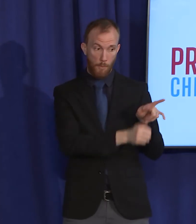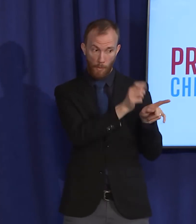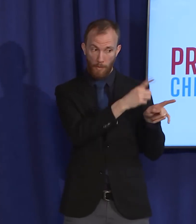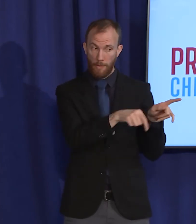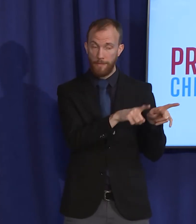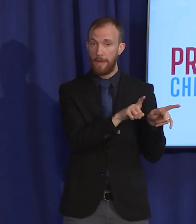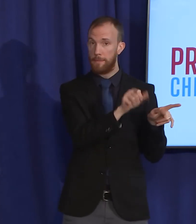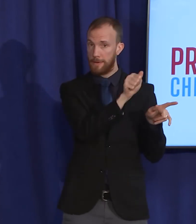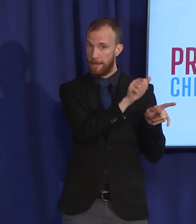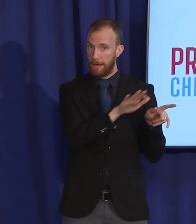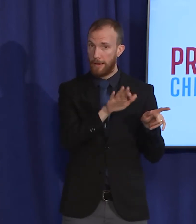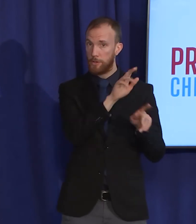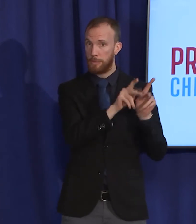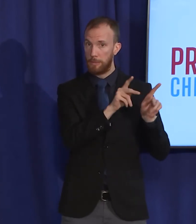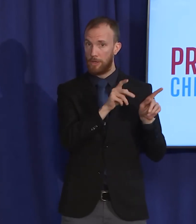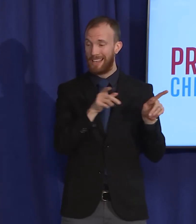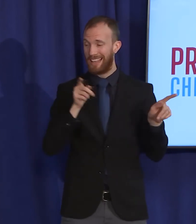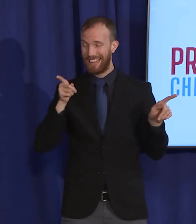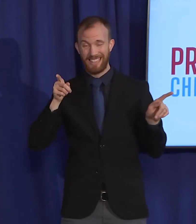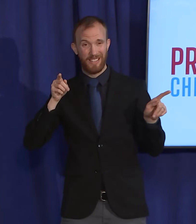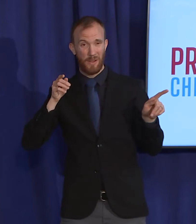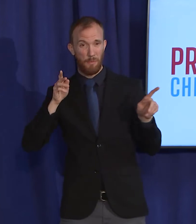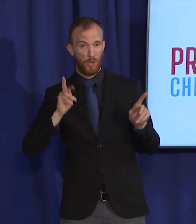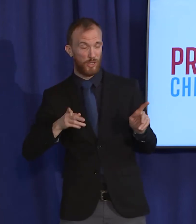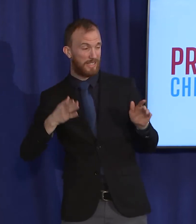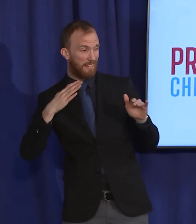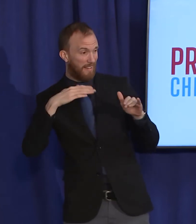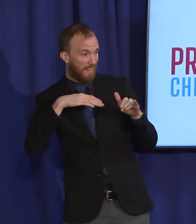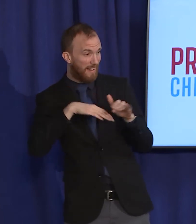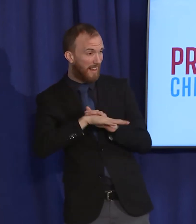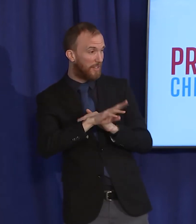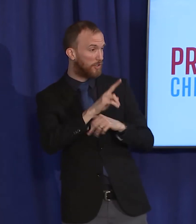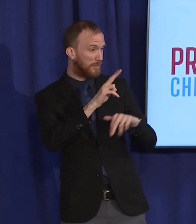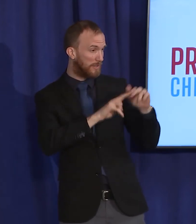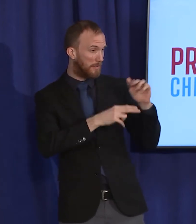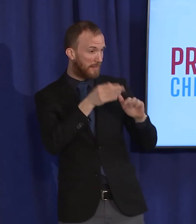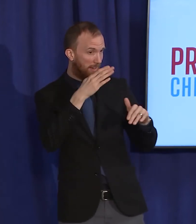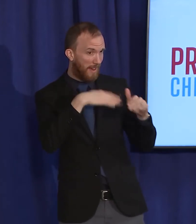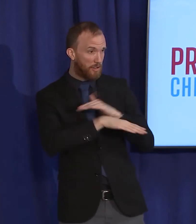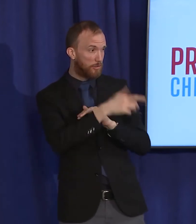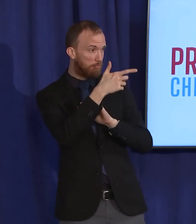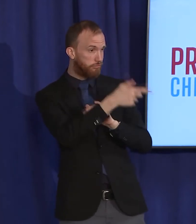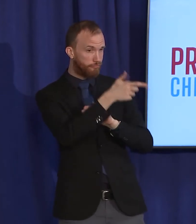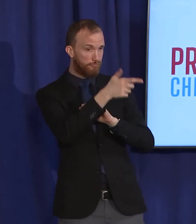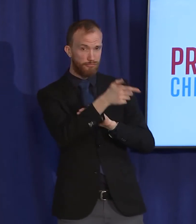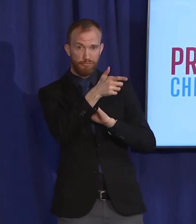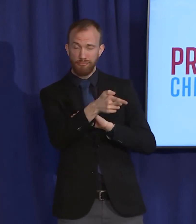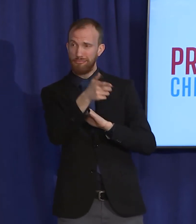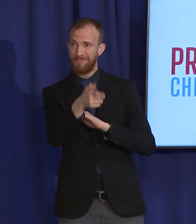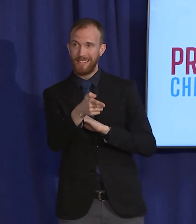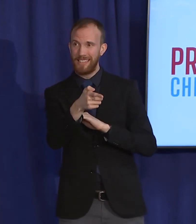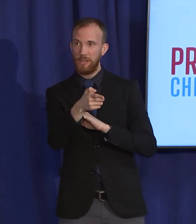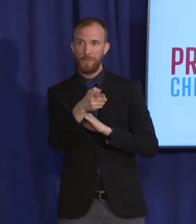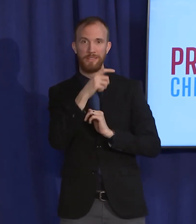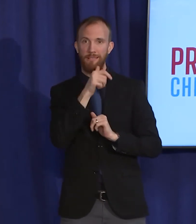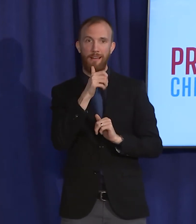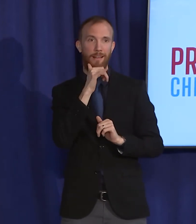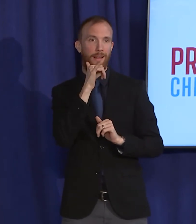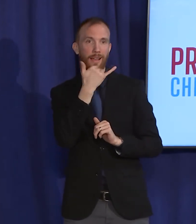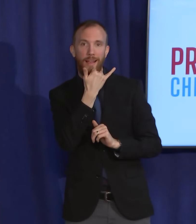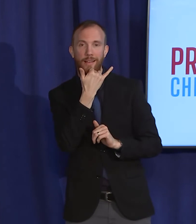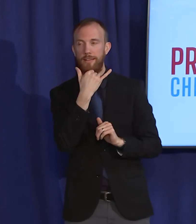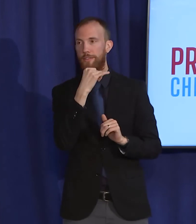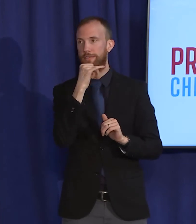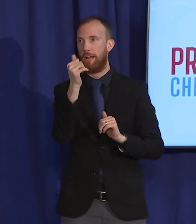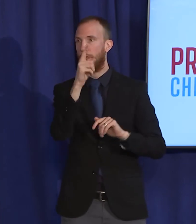them, says to me this wasn't an accident or random. And given that he went to